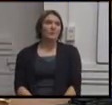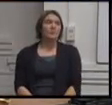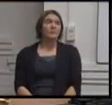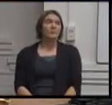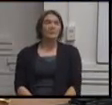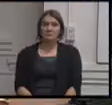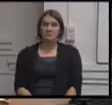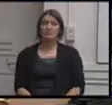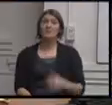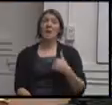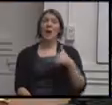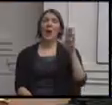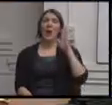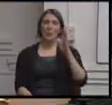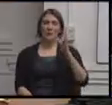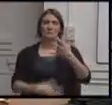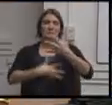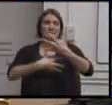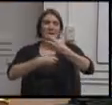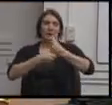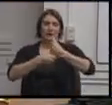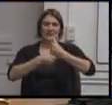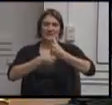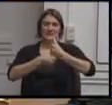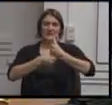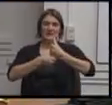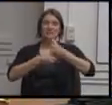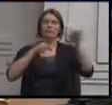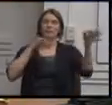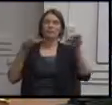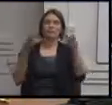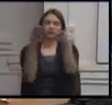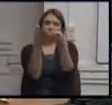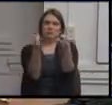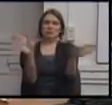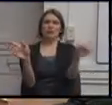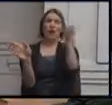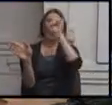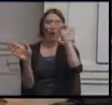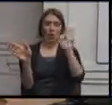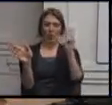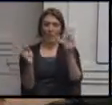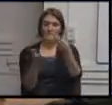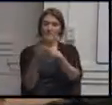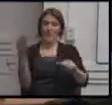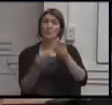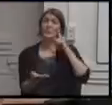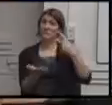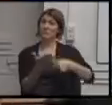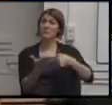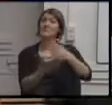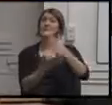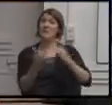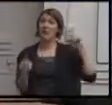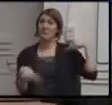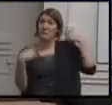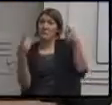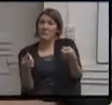just present an overview of where we've been in our budget discussion so far.